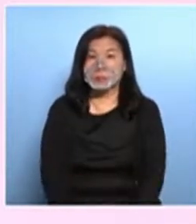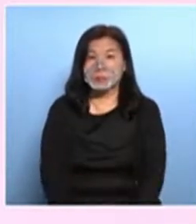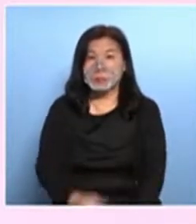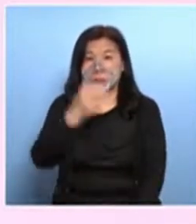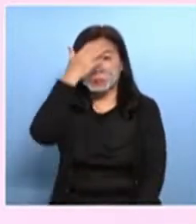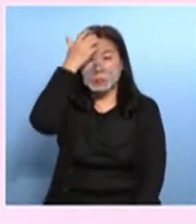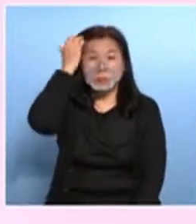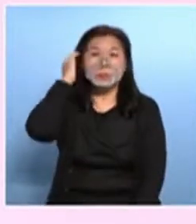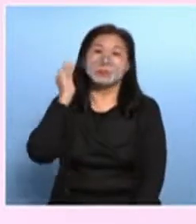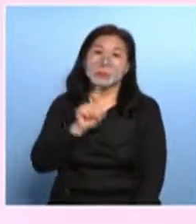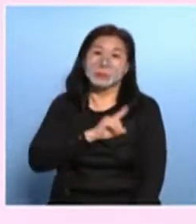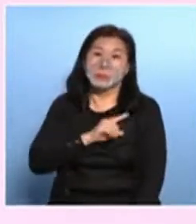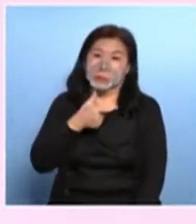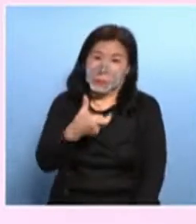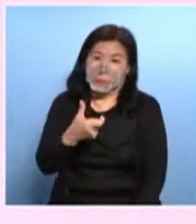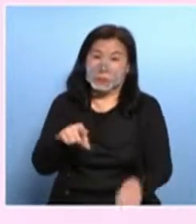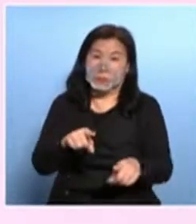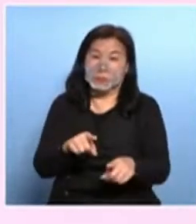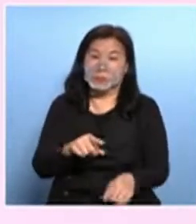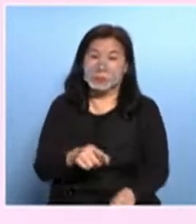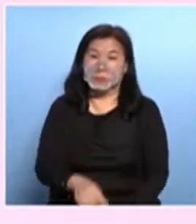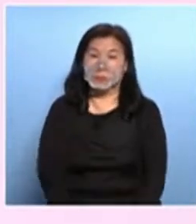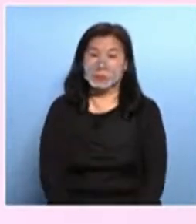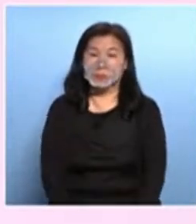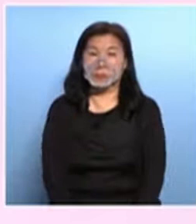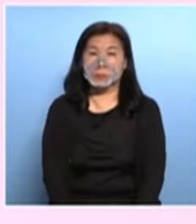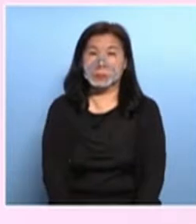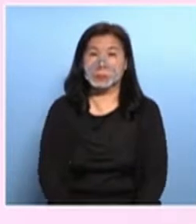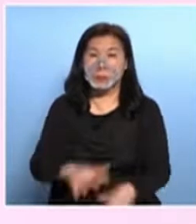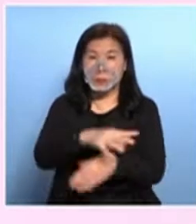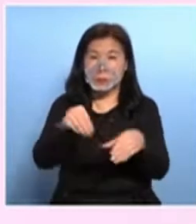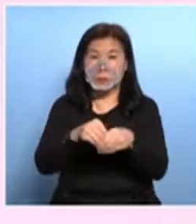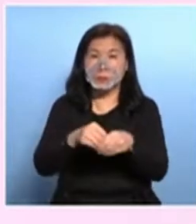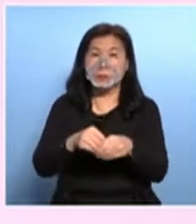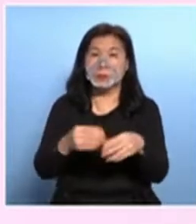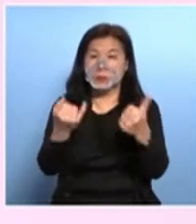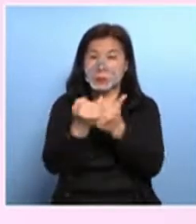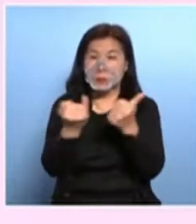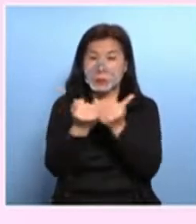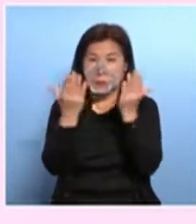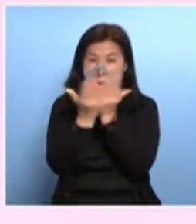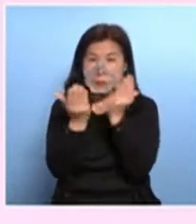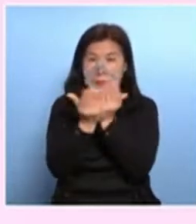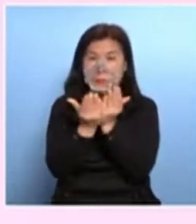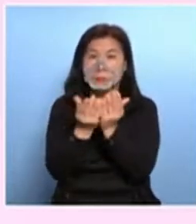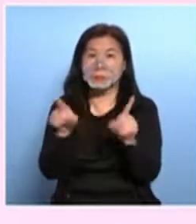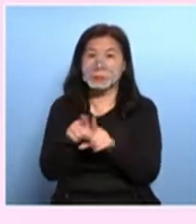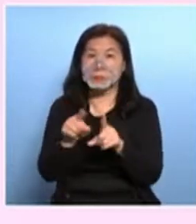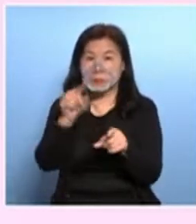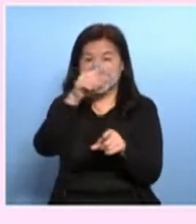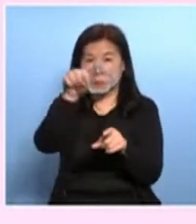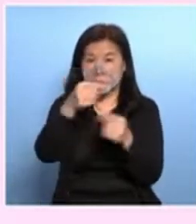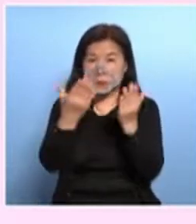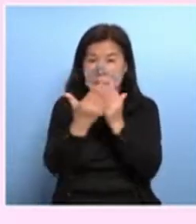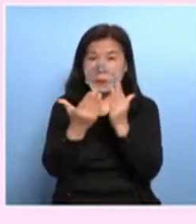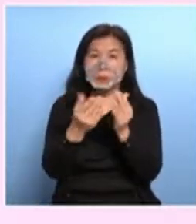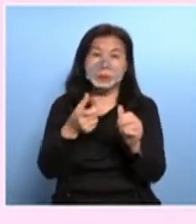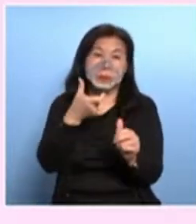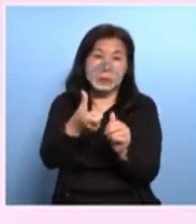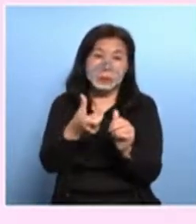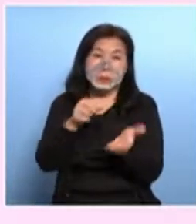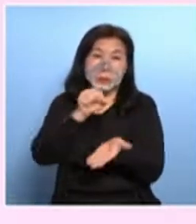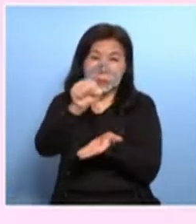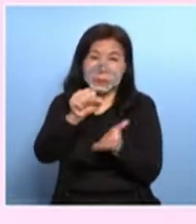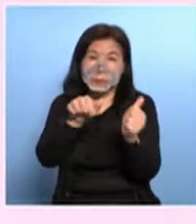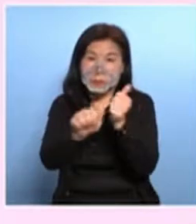on healthcare offered by University Grants Committee-funded universities, self-financing post-secondary institutions, or